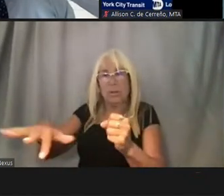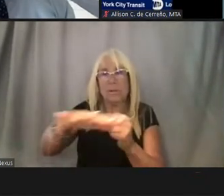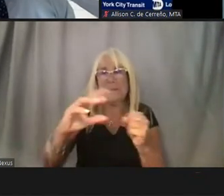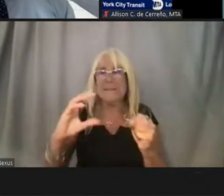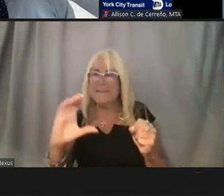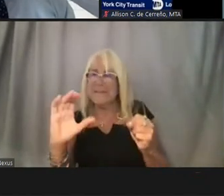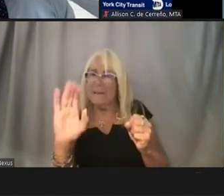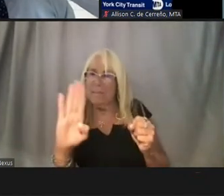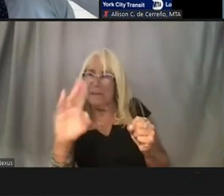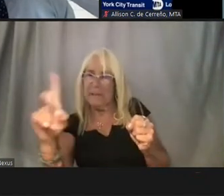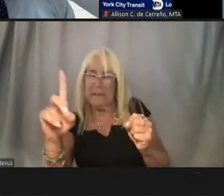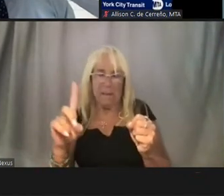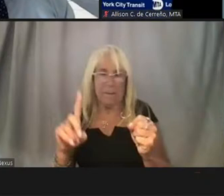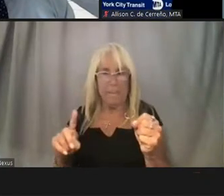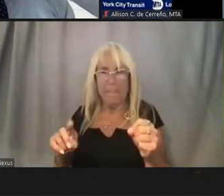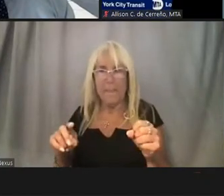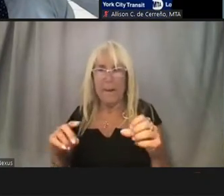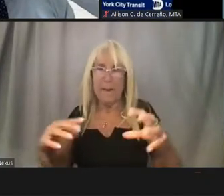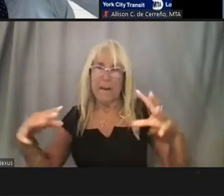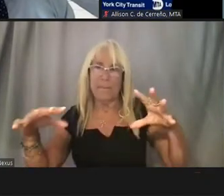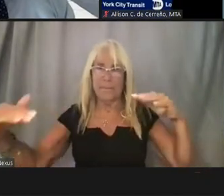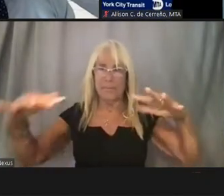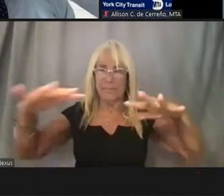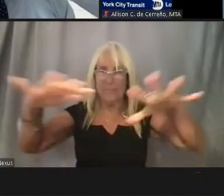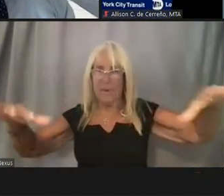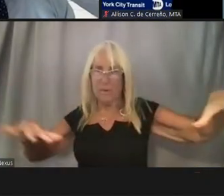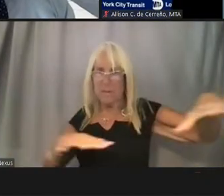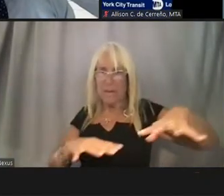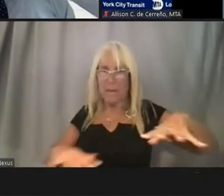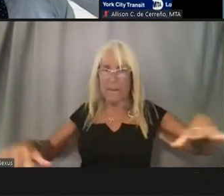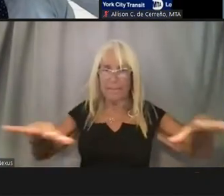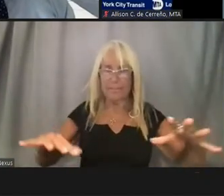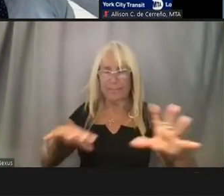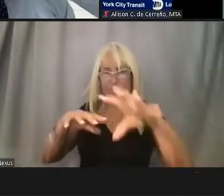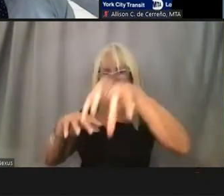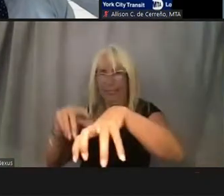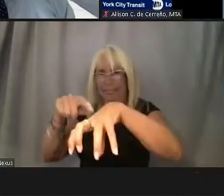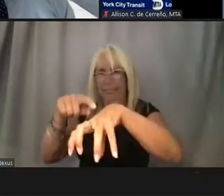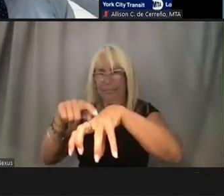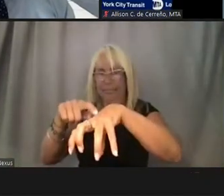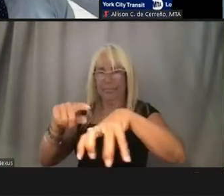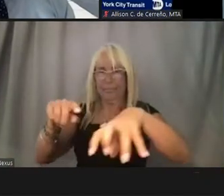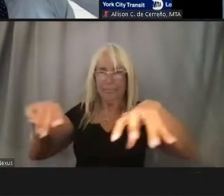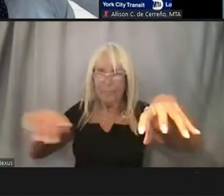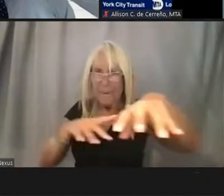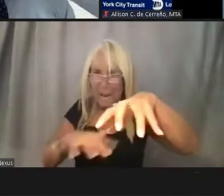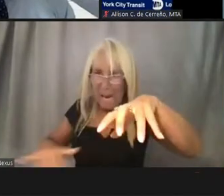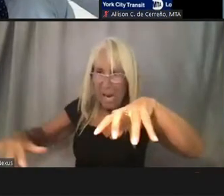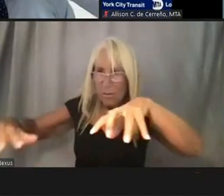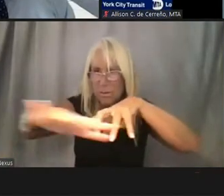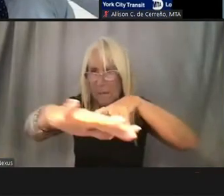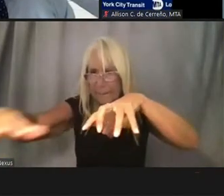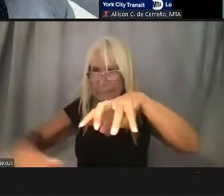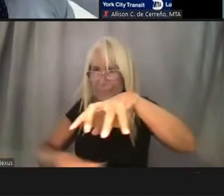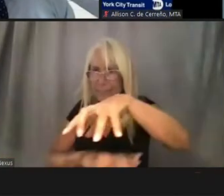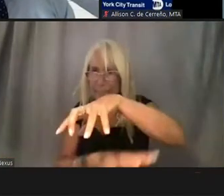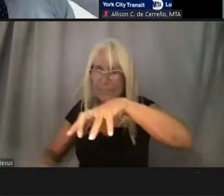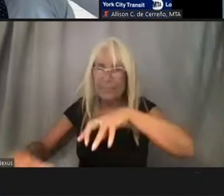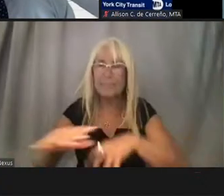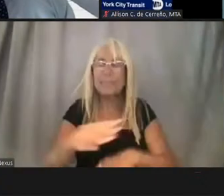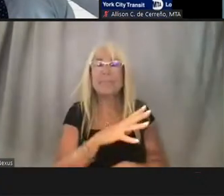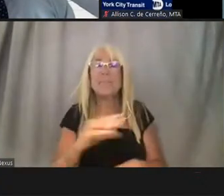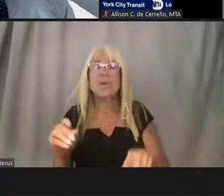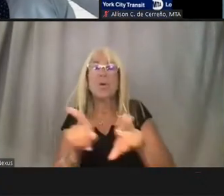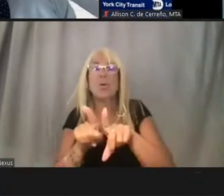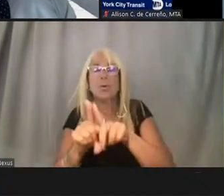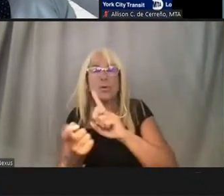Staten Island Expressway we urge the MTA to carefully consider how to mitigate and monitor any adverse effects from